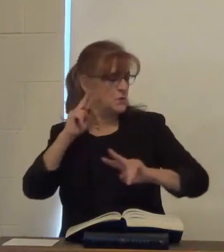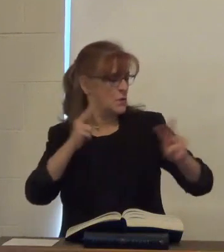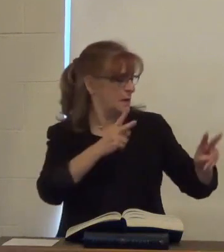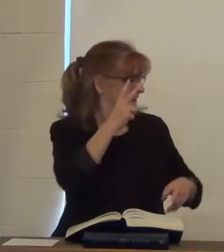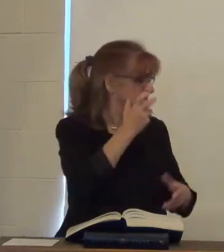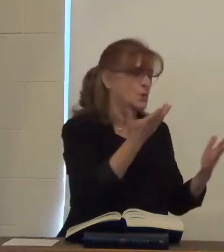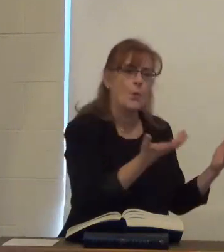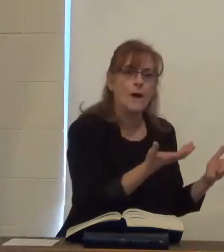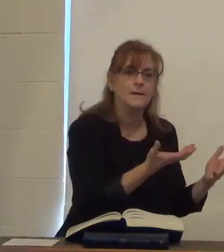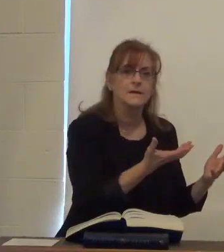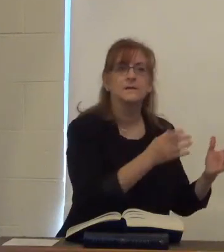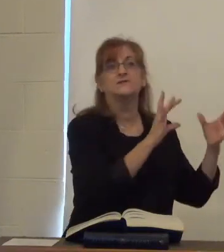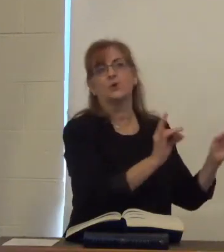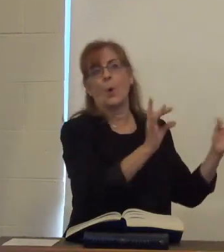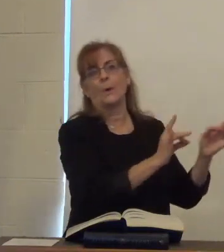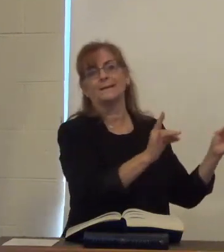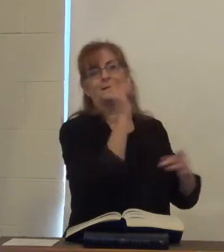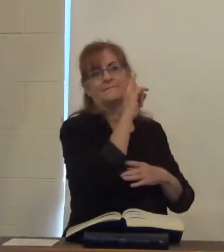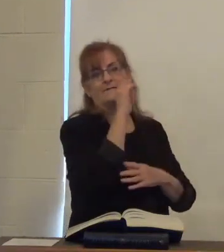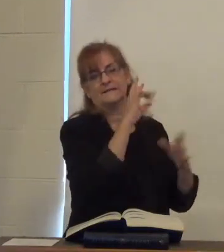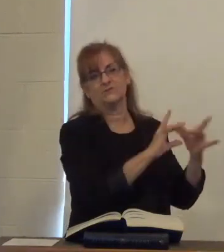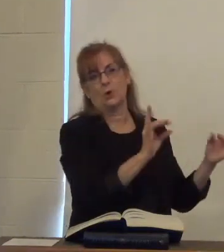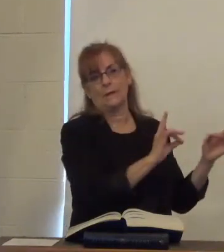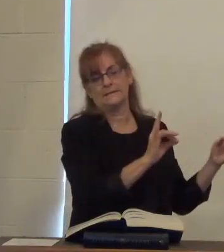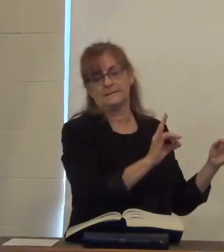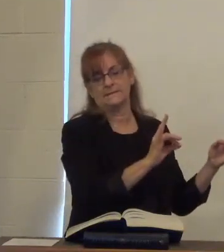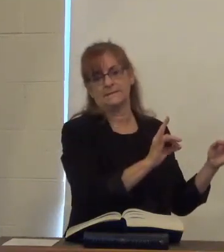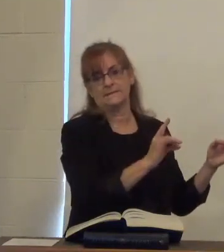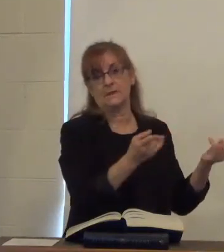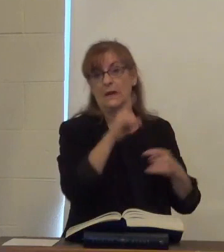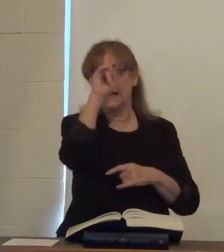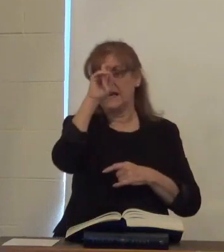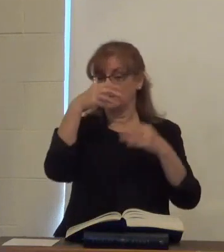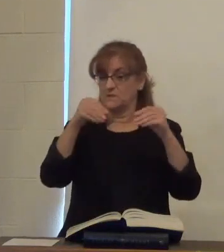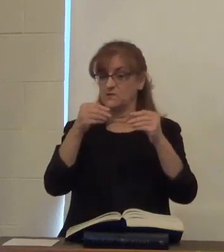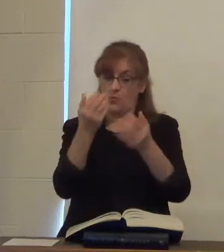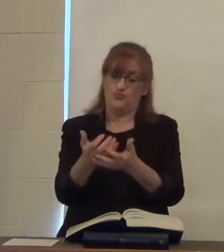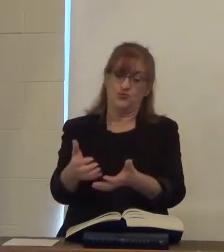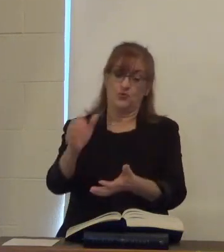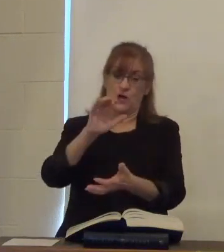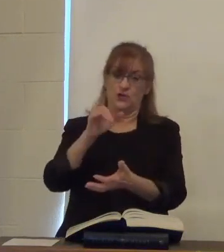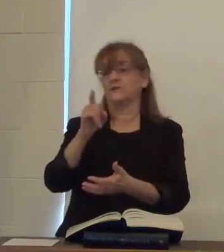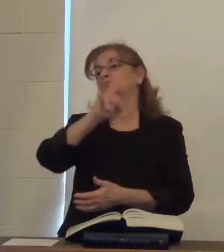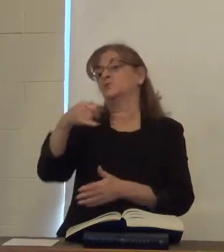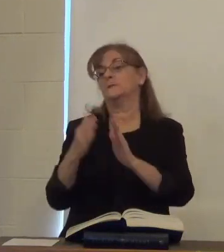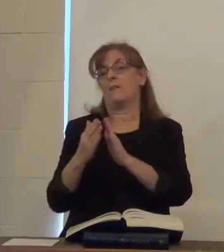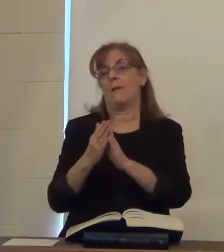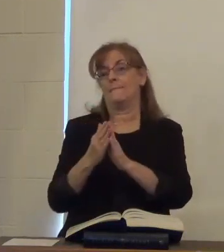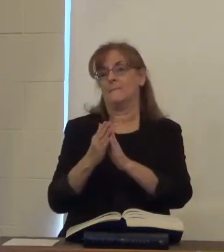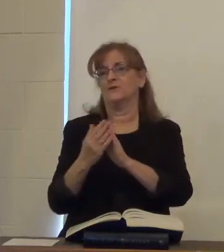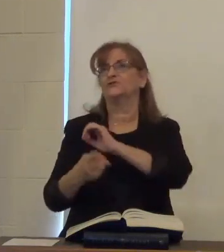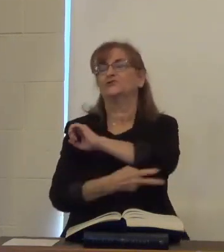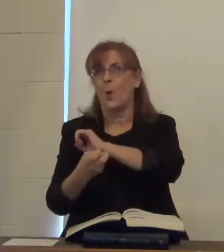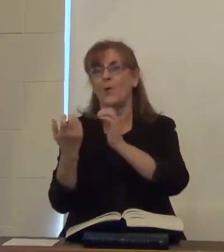to stories, fiction. When Egypt sold the treasures in Jerusalem, or stole